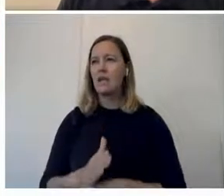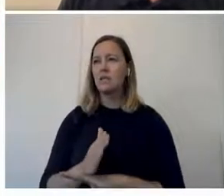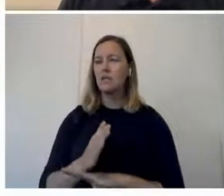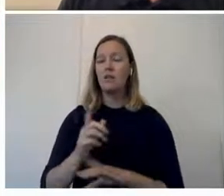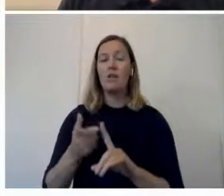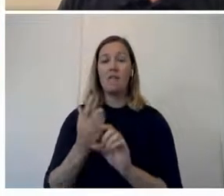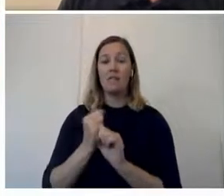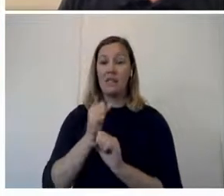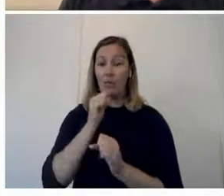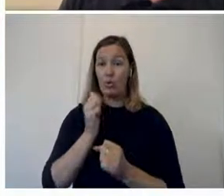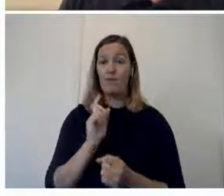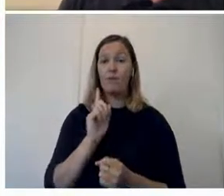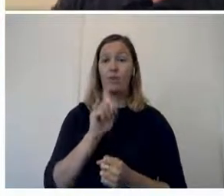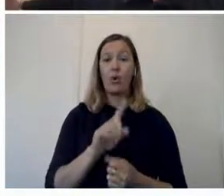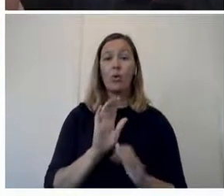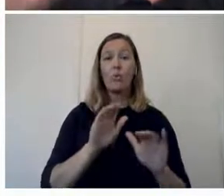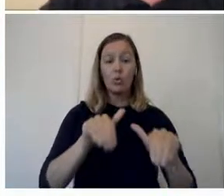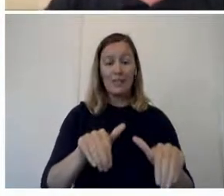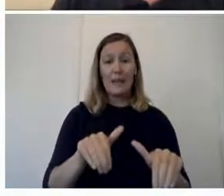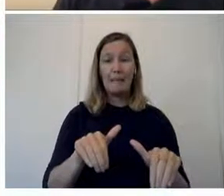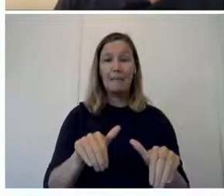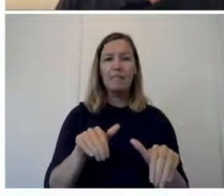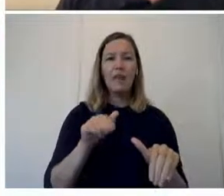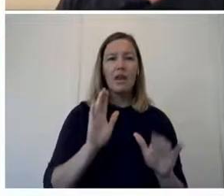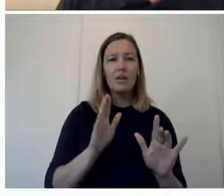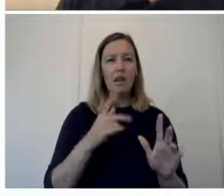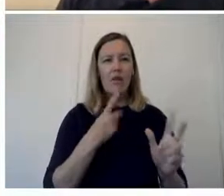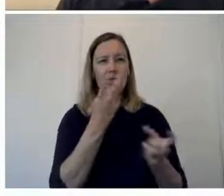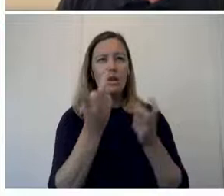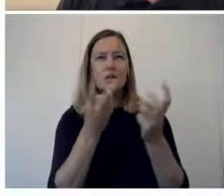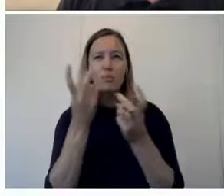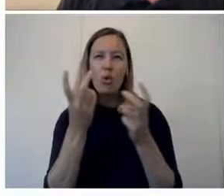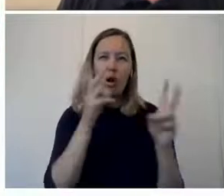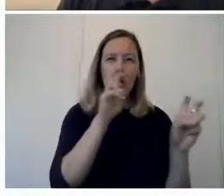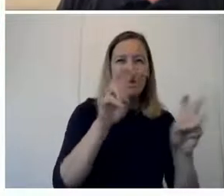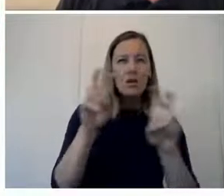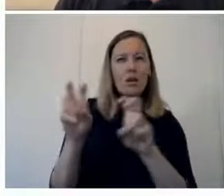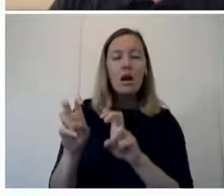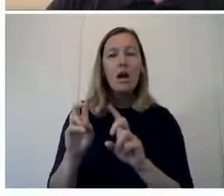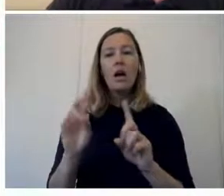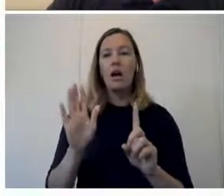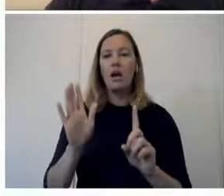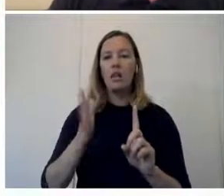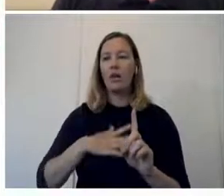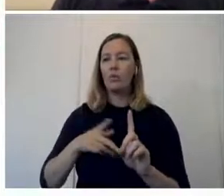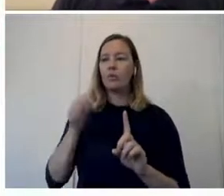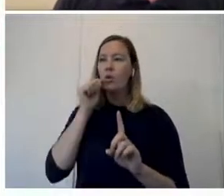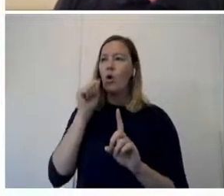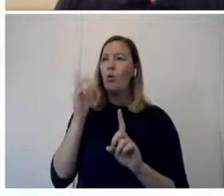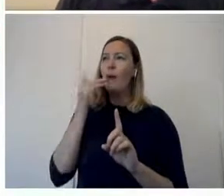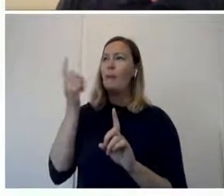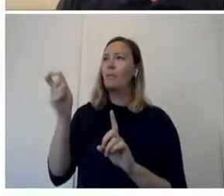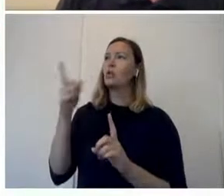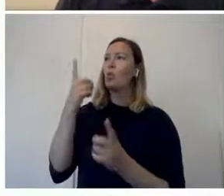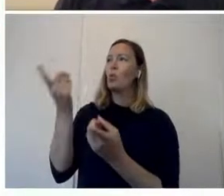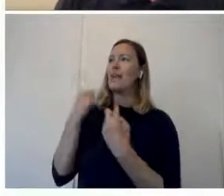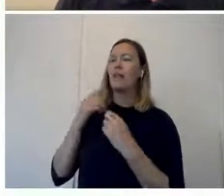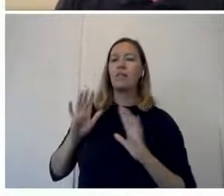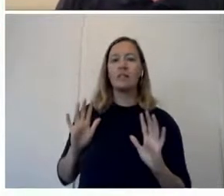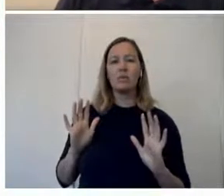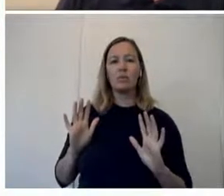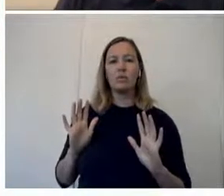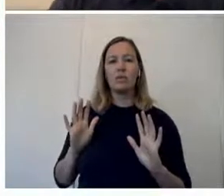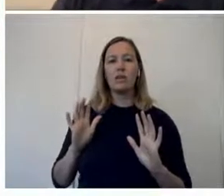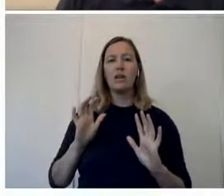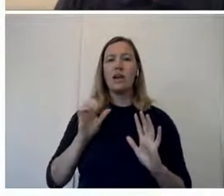museum and be told to go explore. They want to know, what time is the person going to tell me about this? You know, if they take their kids, they want you to